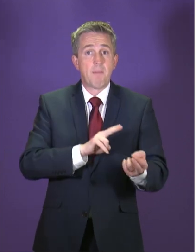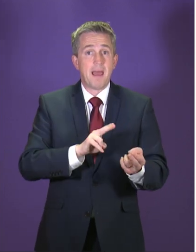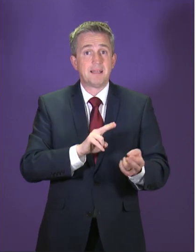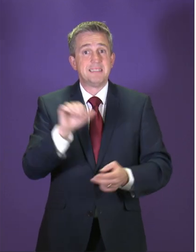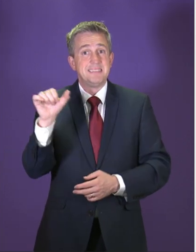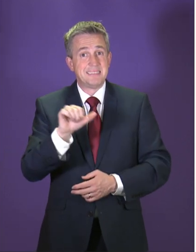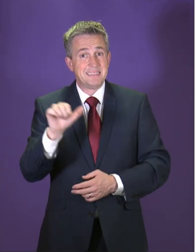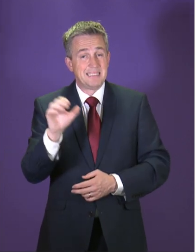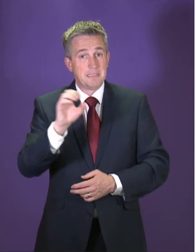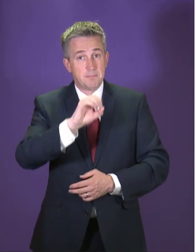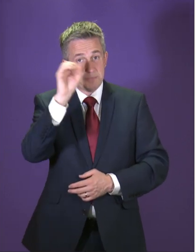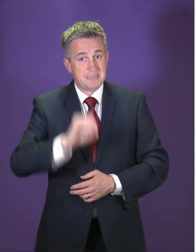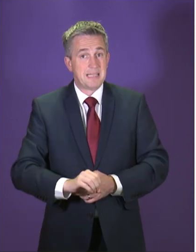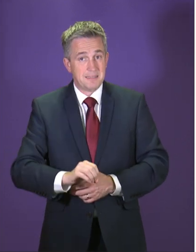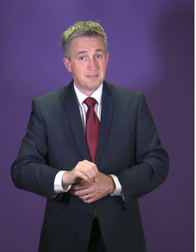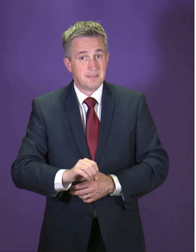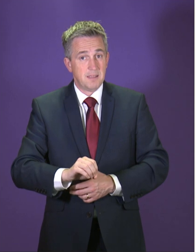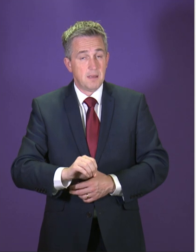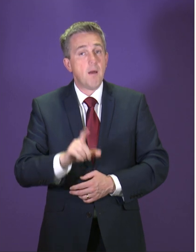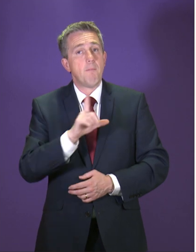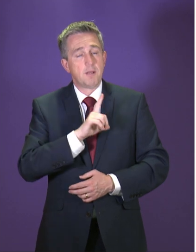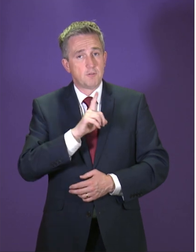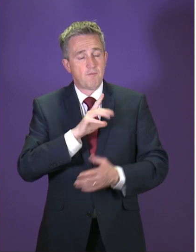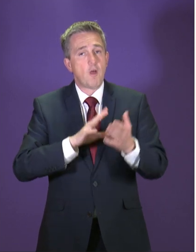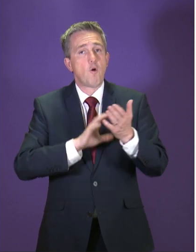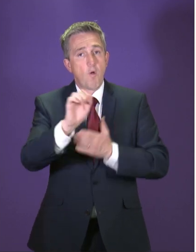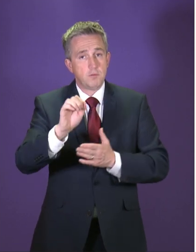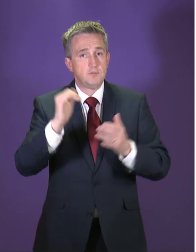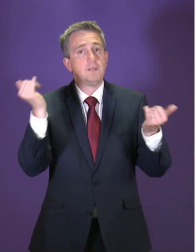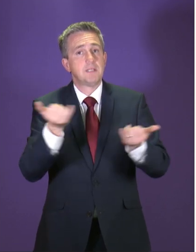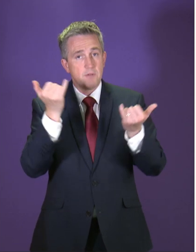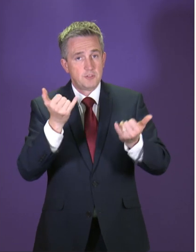16% because of this culture agenda.